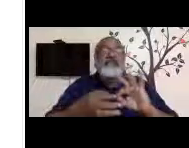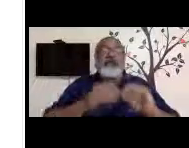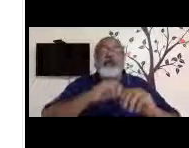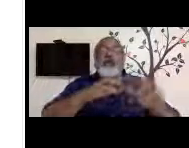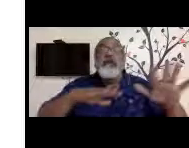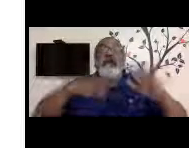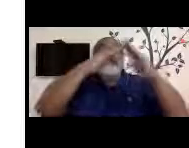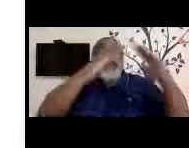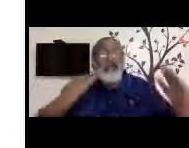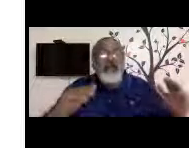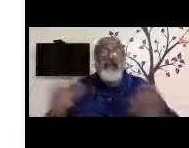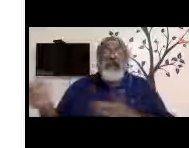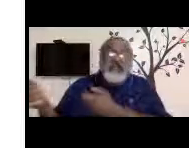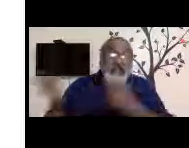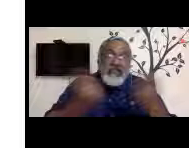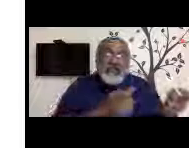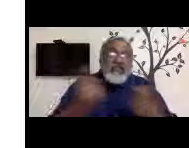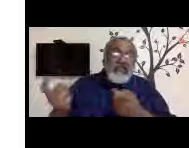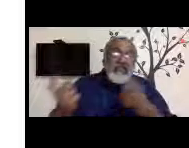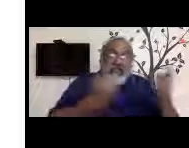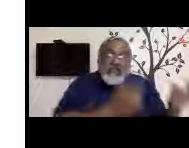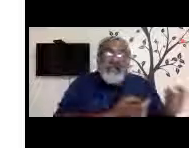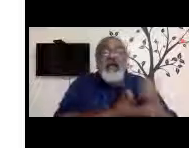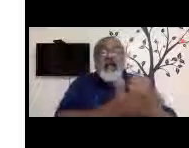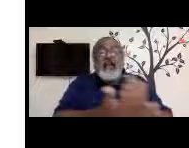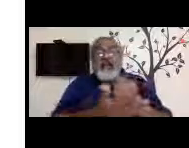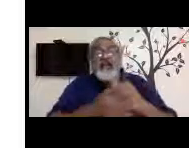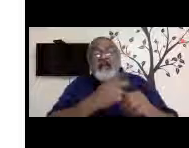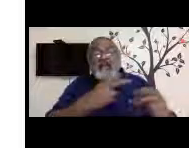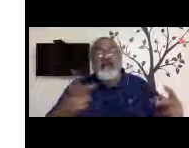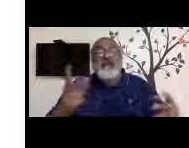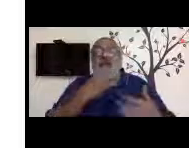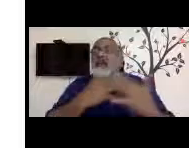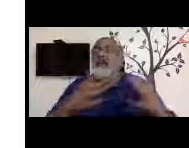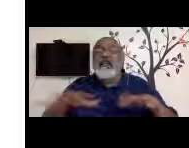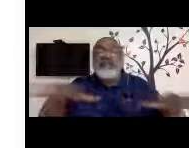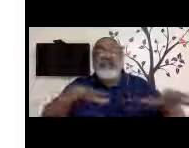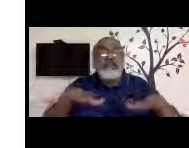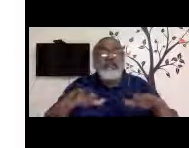should be done. Many times during during disasters and